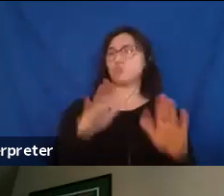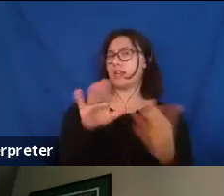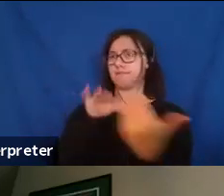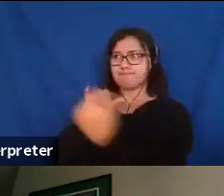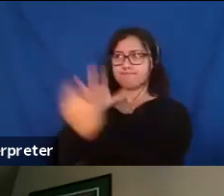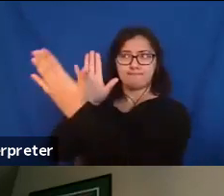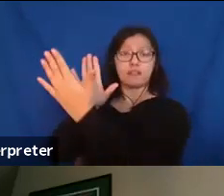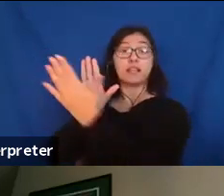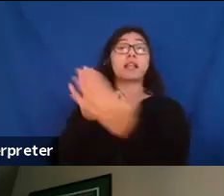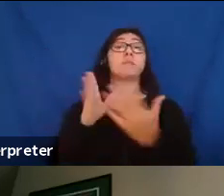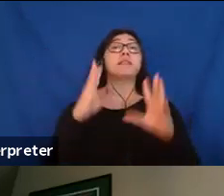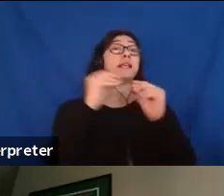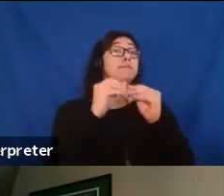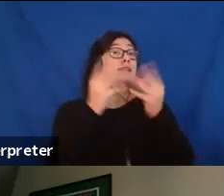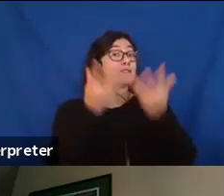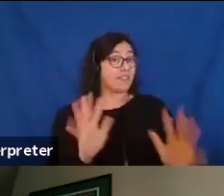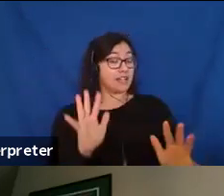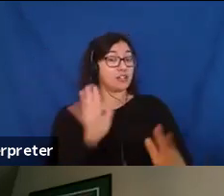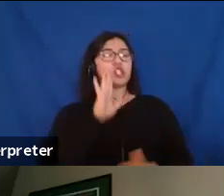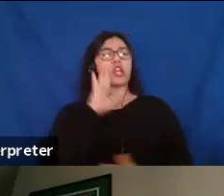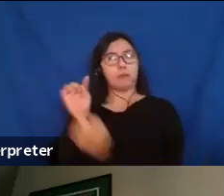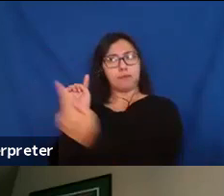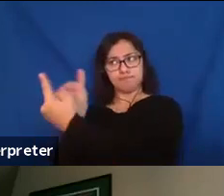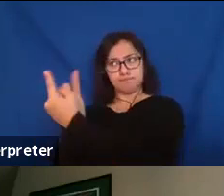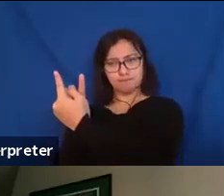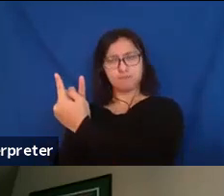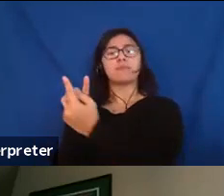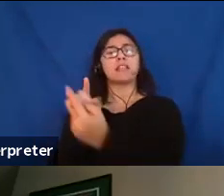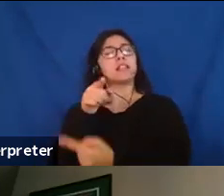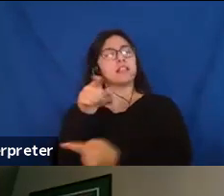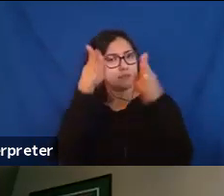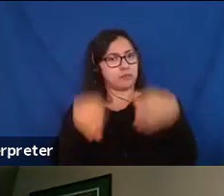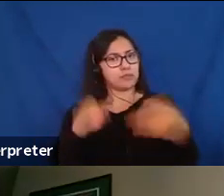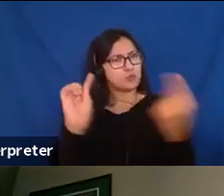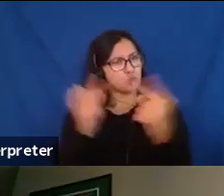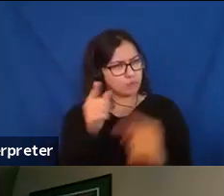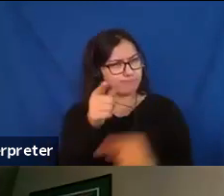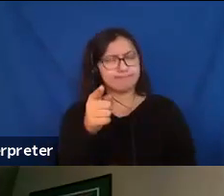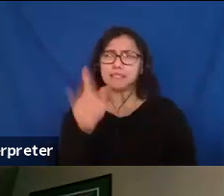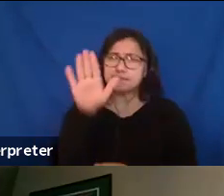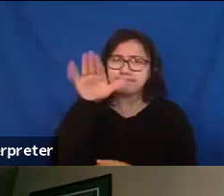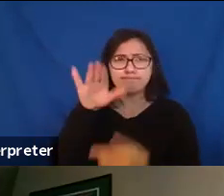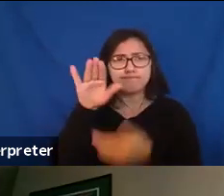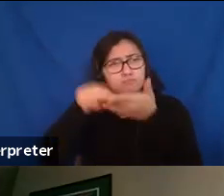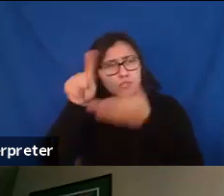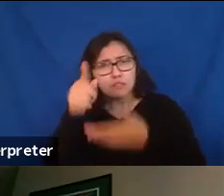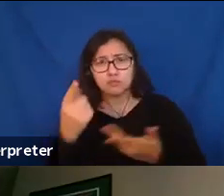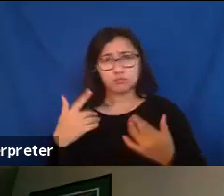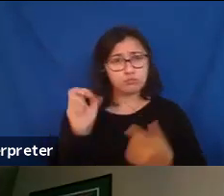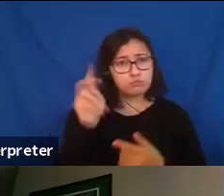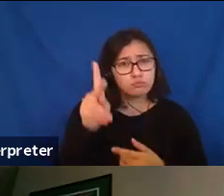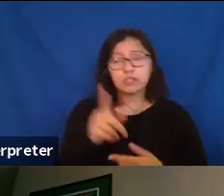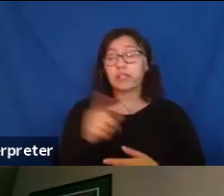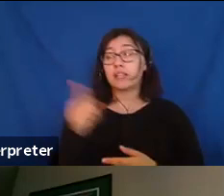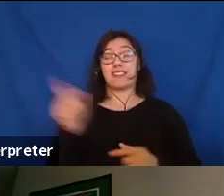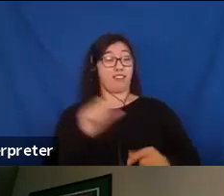after the meeting, I'm going to go and I'm going to talk to the person who was harmed and say, I want to check in with you. And then I'm going to talk to the person who did the harm and say, I want to